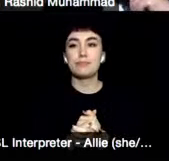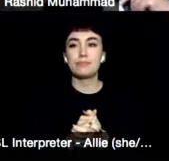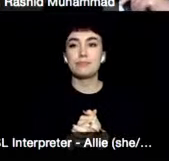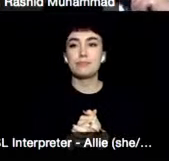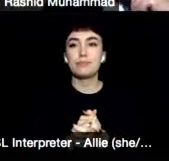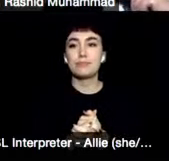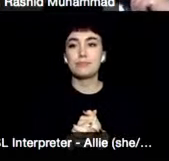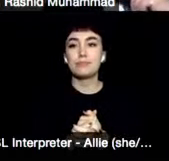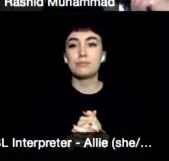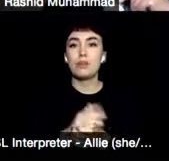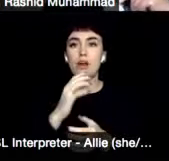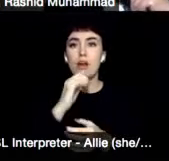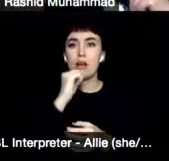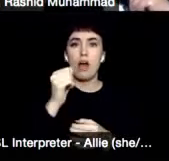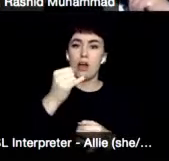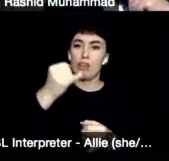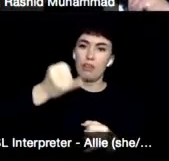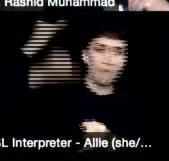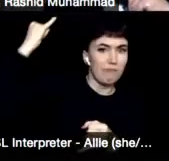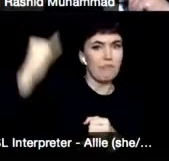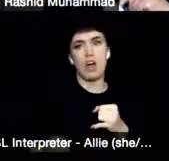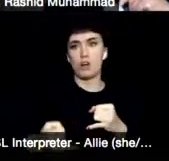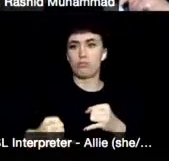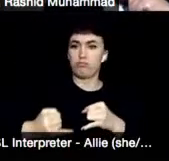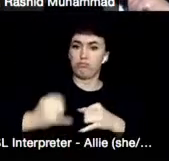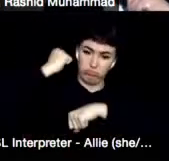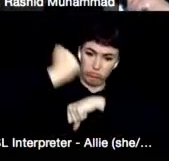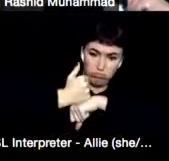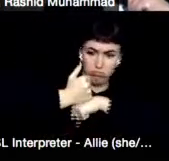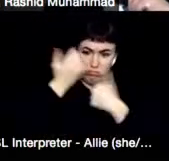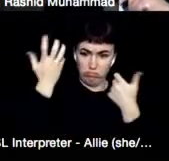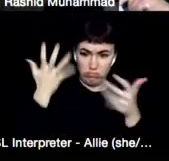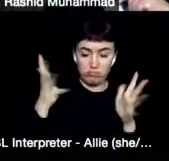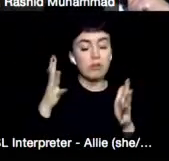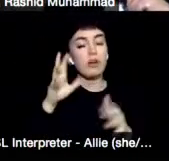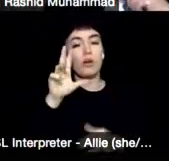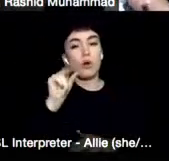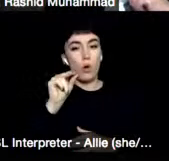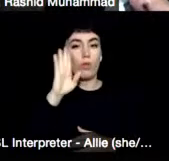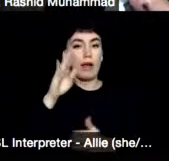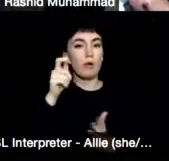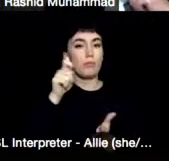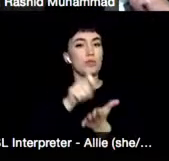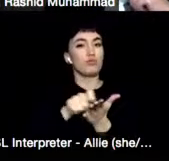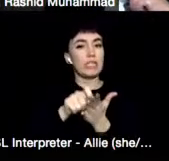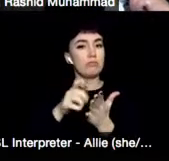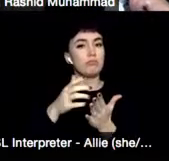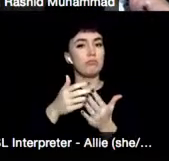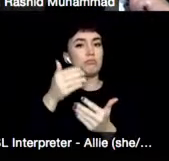not the final word. That is going to be written as we move forward.